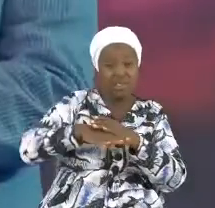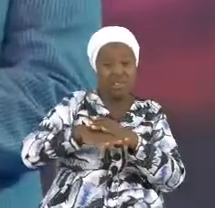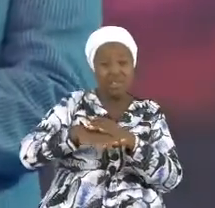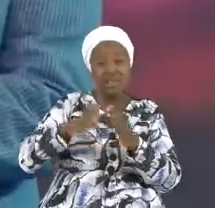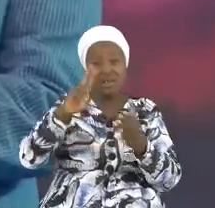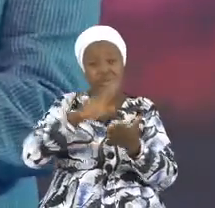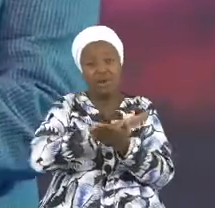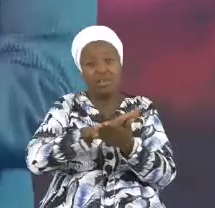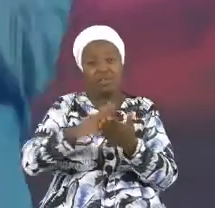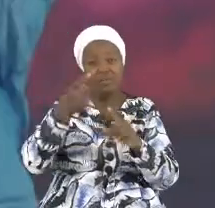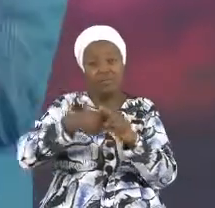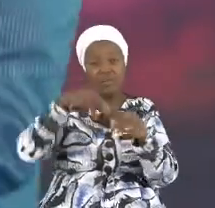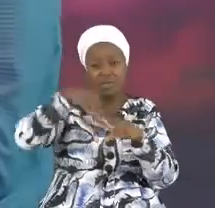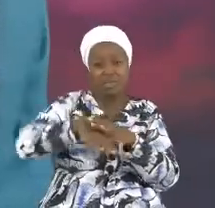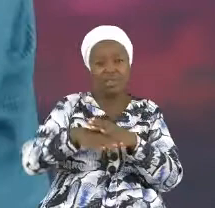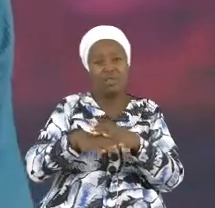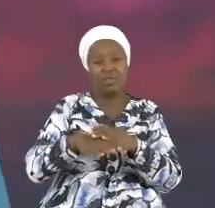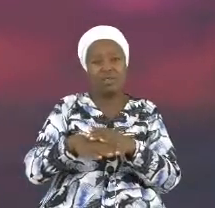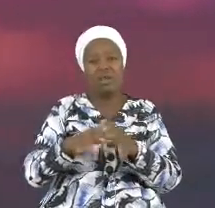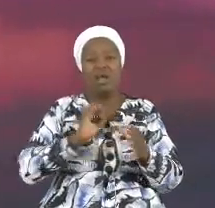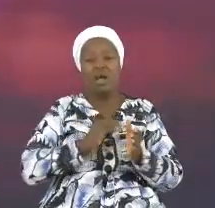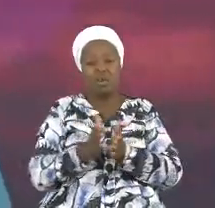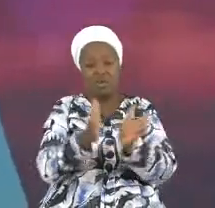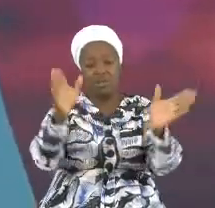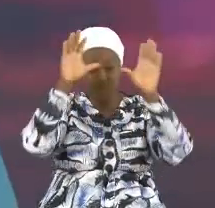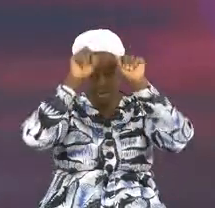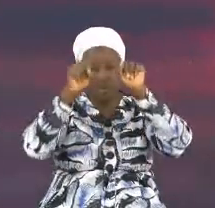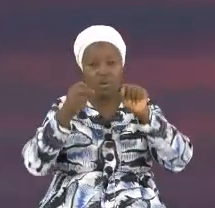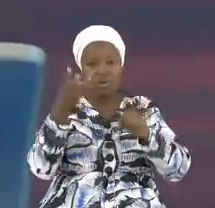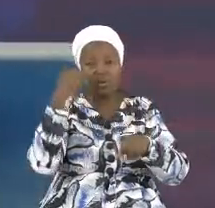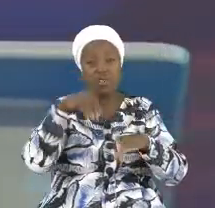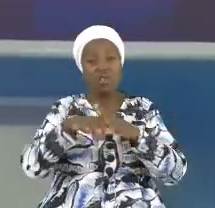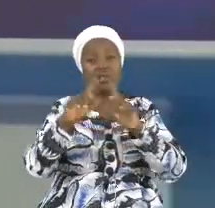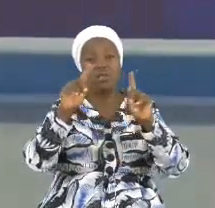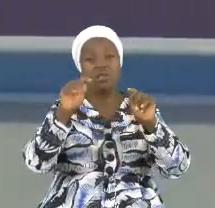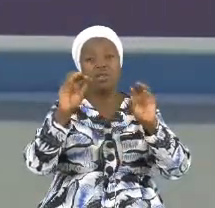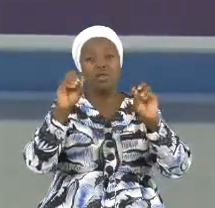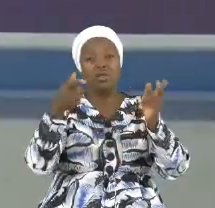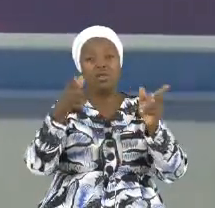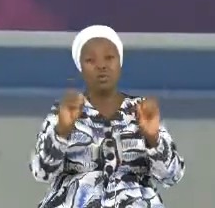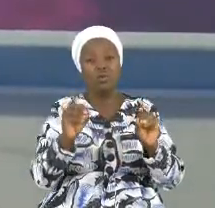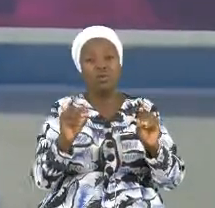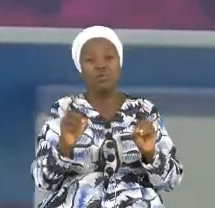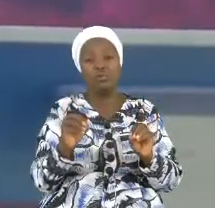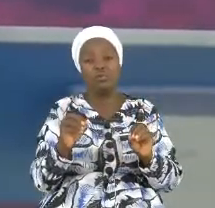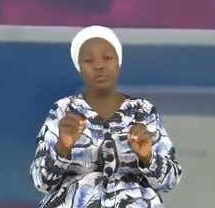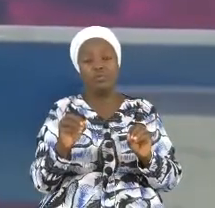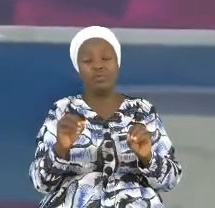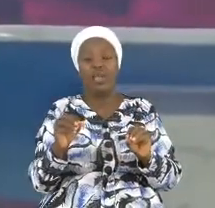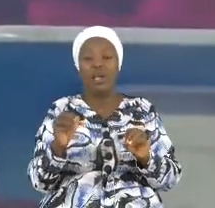I was in Togo, and the Togo people will be hearing me now. A woman